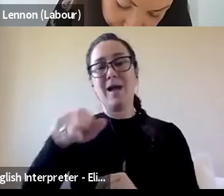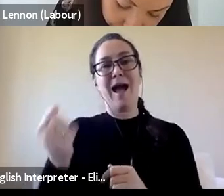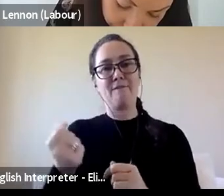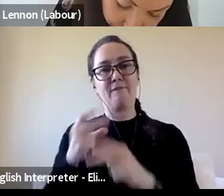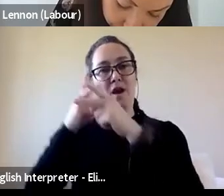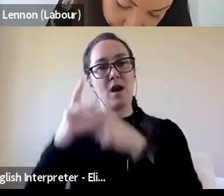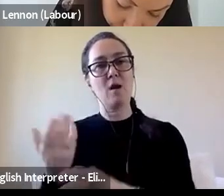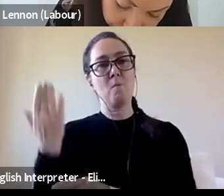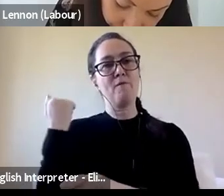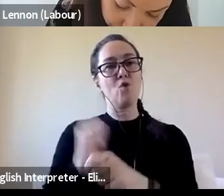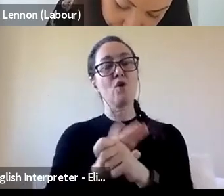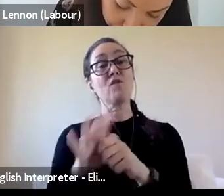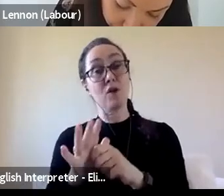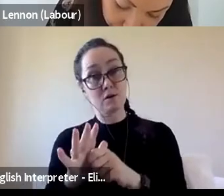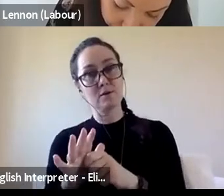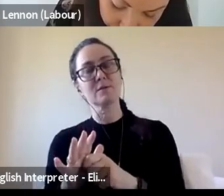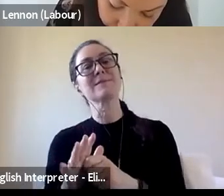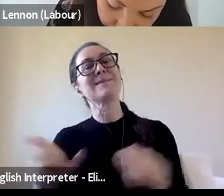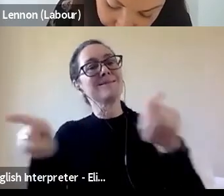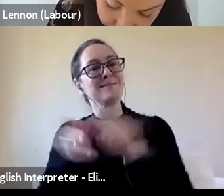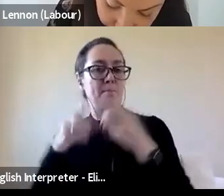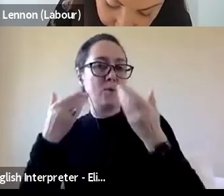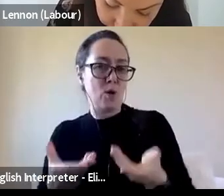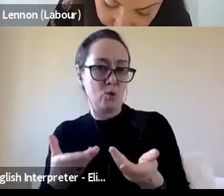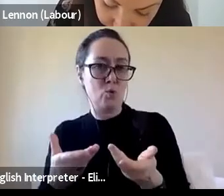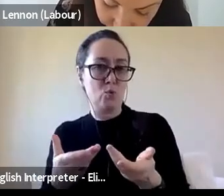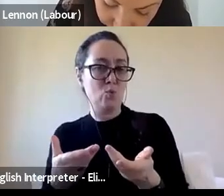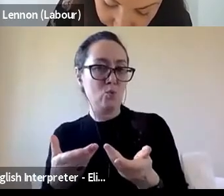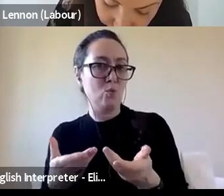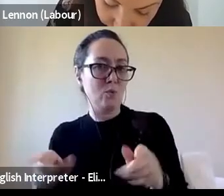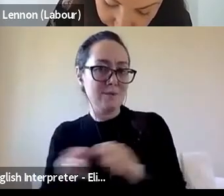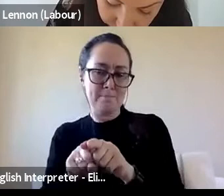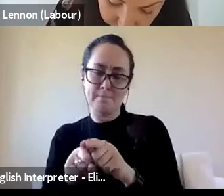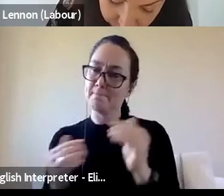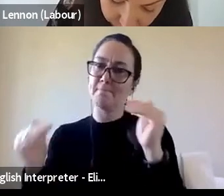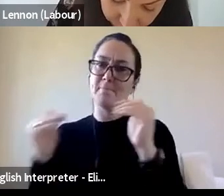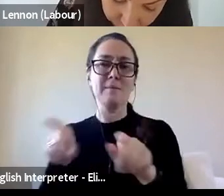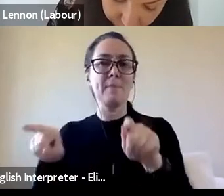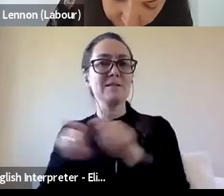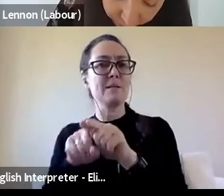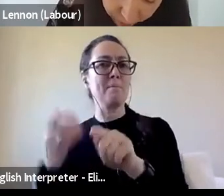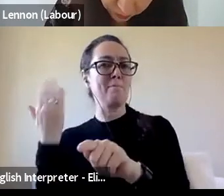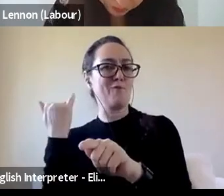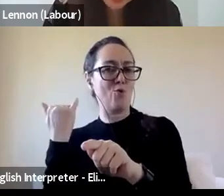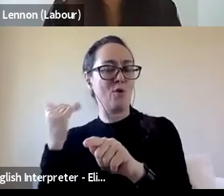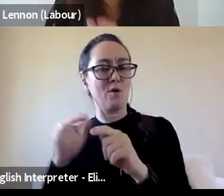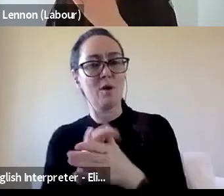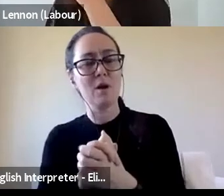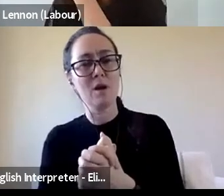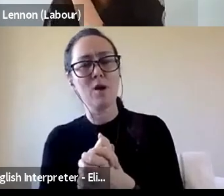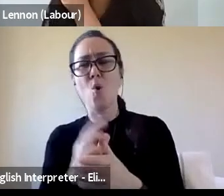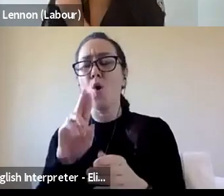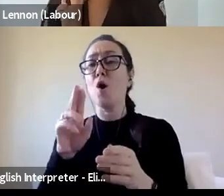or ensuring that they have the care service that they need in order to be able to live their life, is essential.